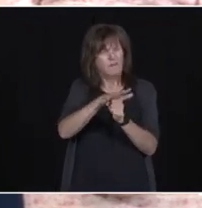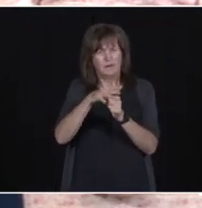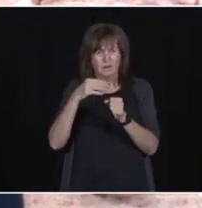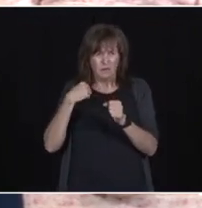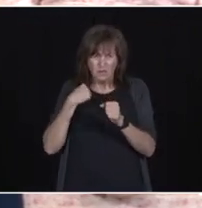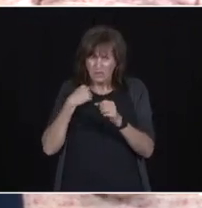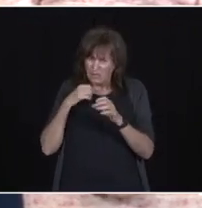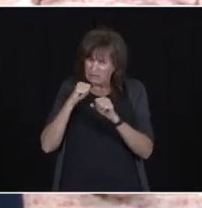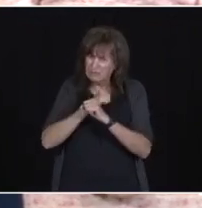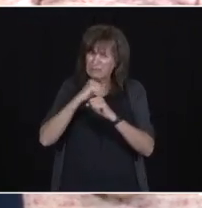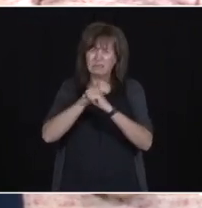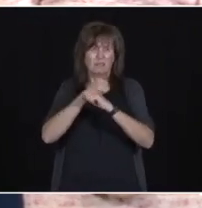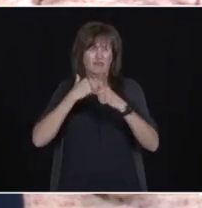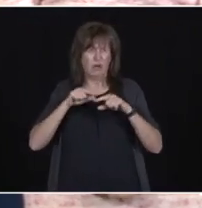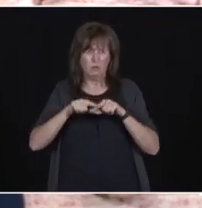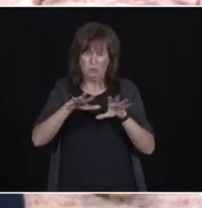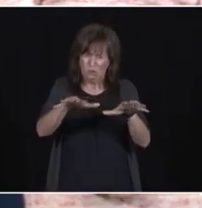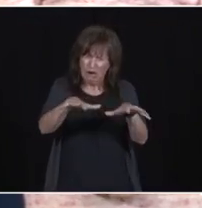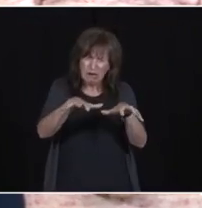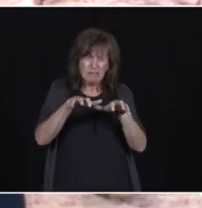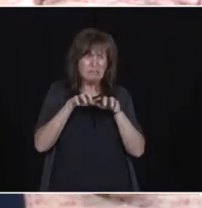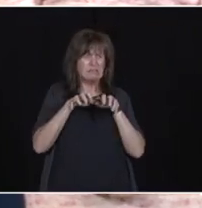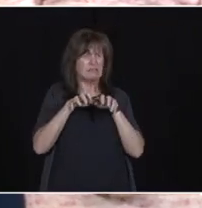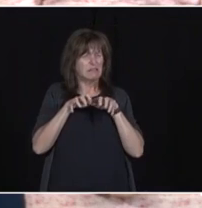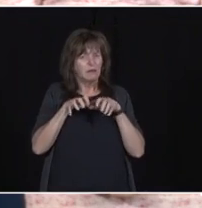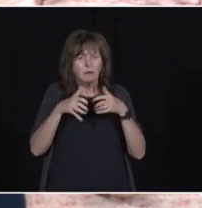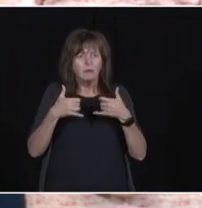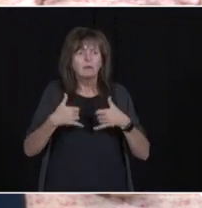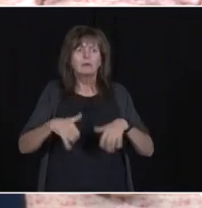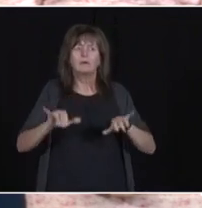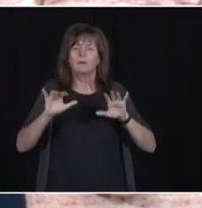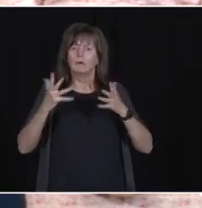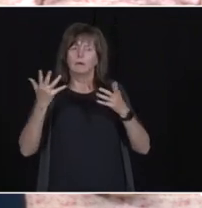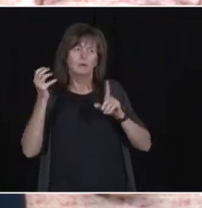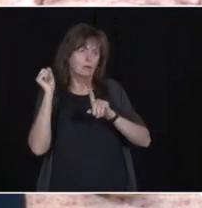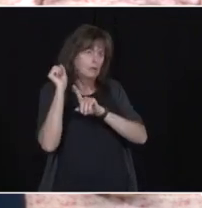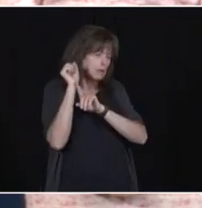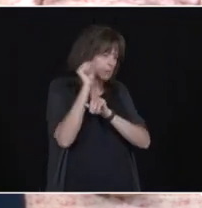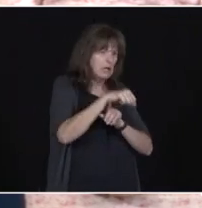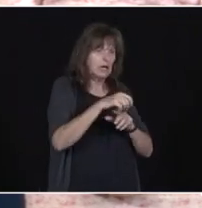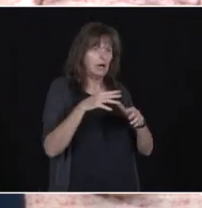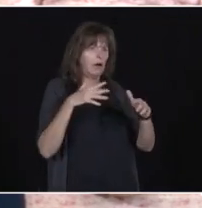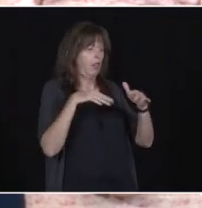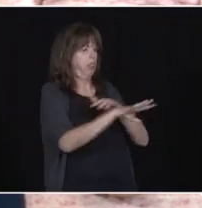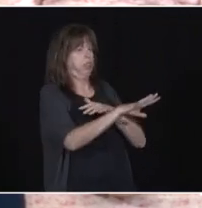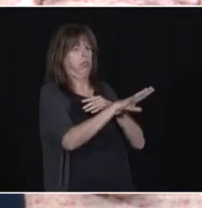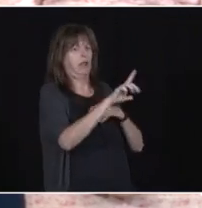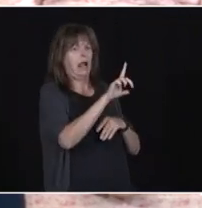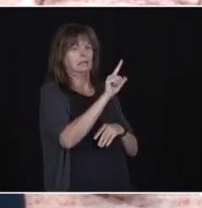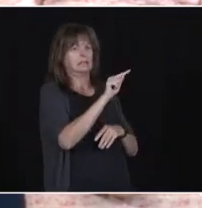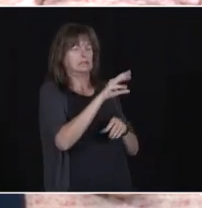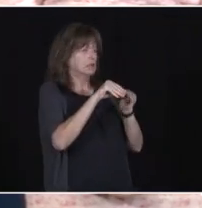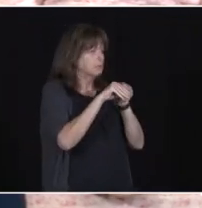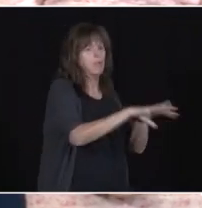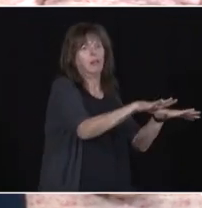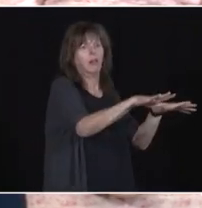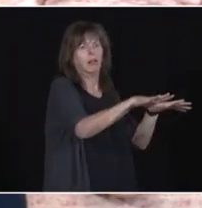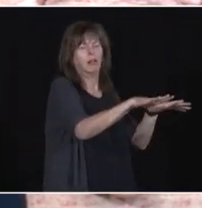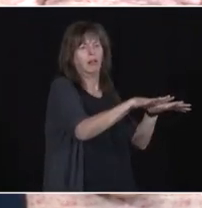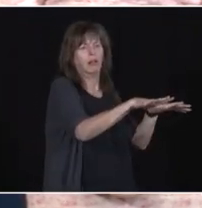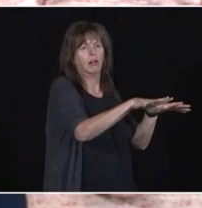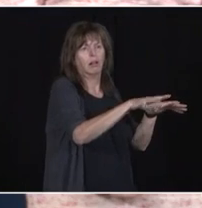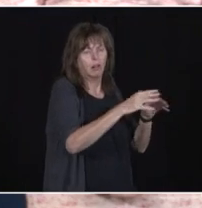care homes, and many families were severely affected. My heart goes out to those who have lost loved ones in our